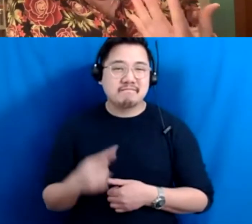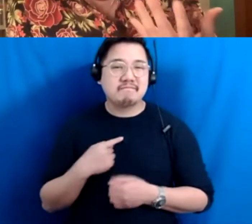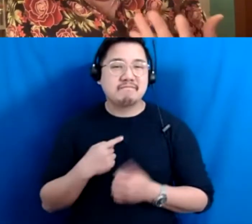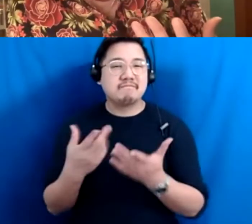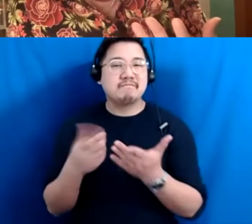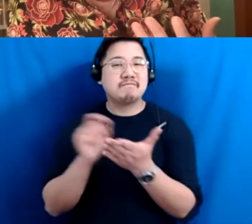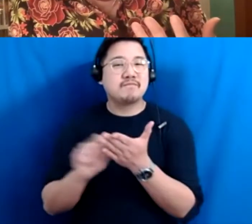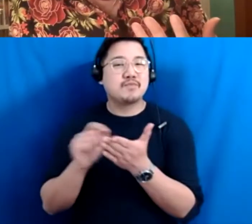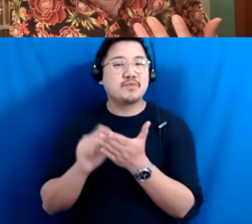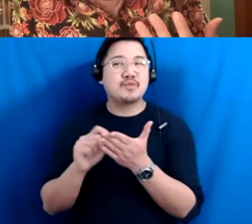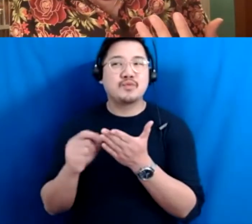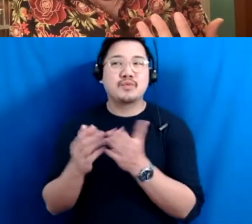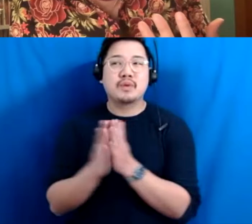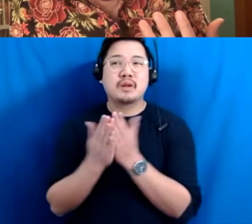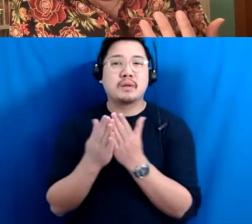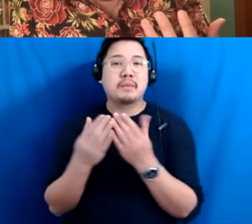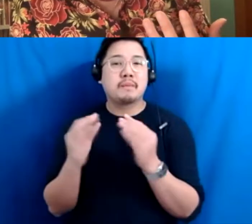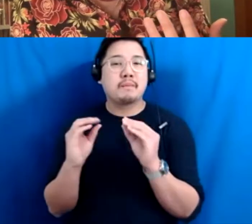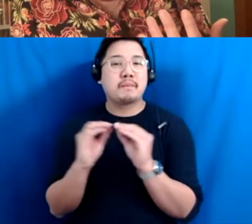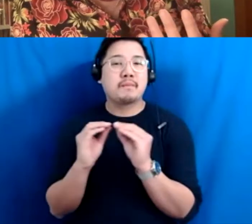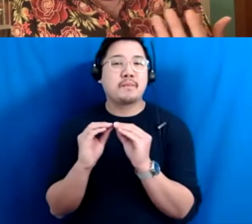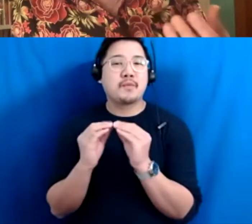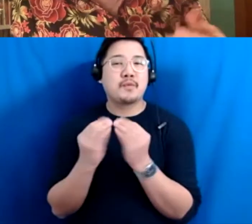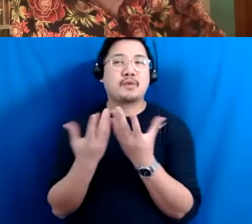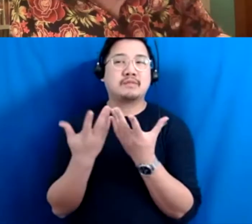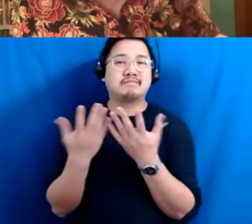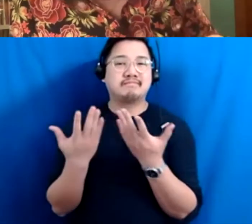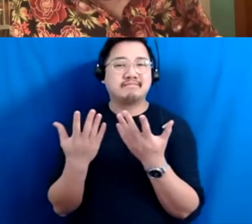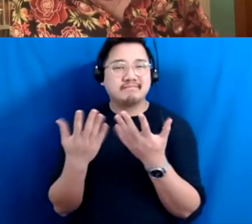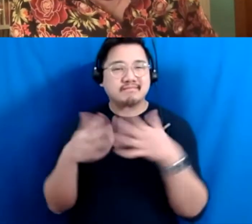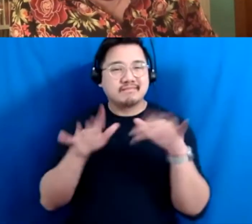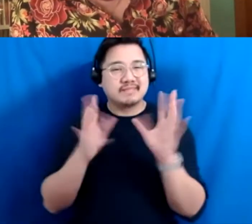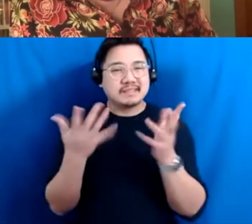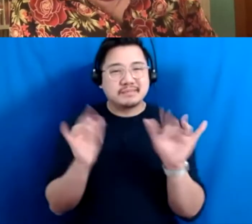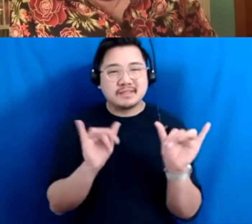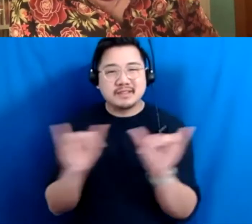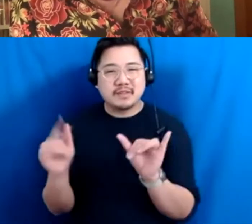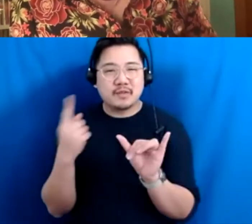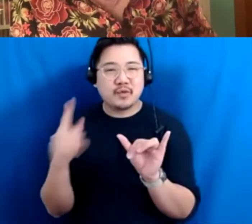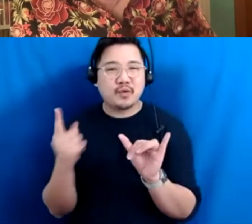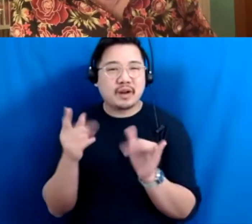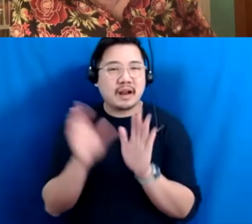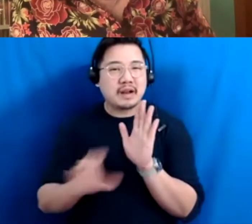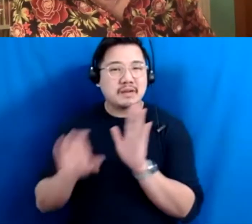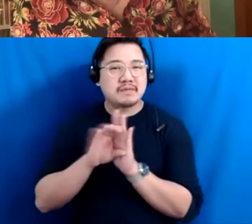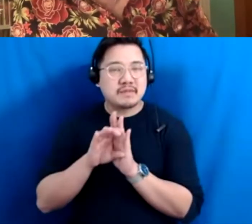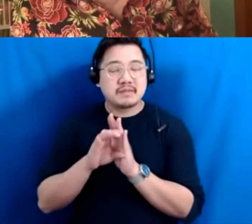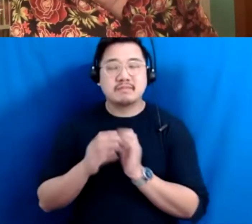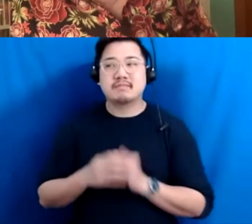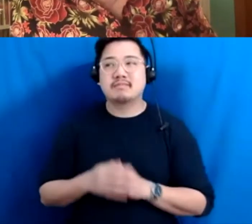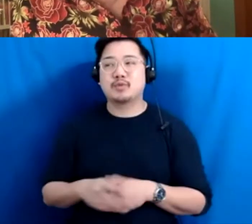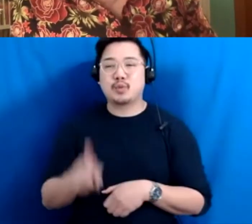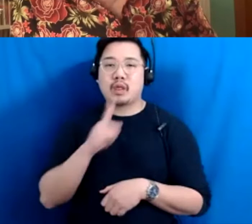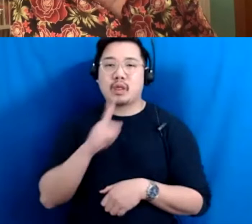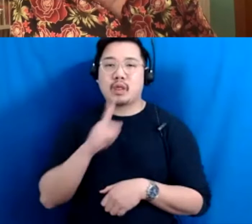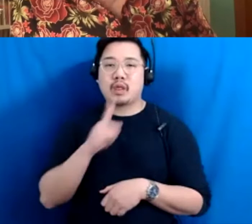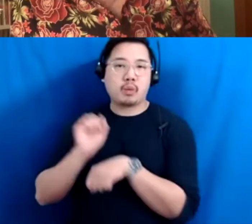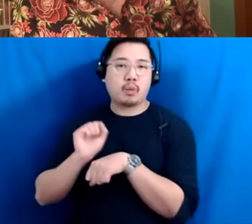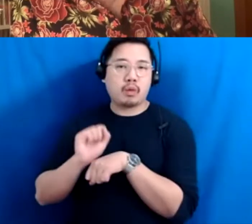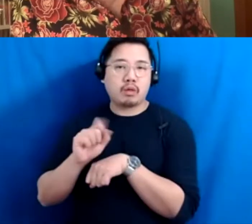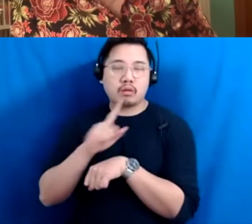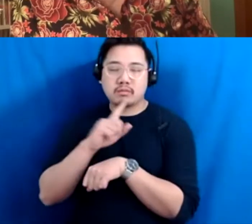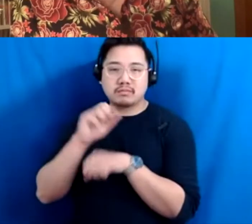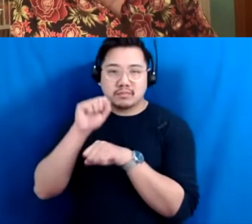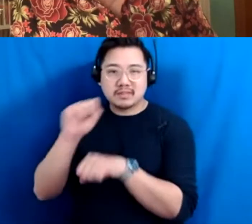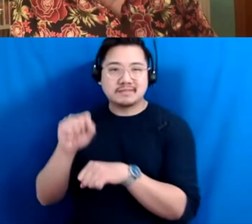was more latitude in the characterization, and so that I really loved about his work. I also love um,